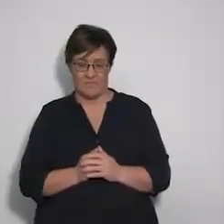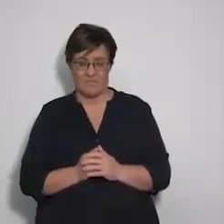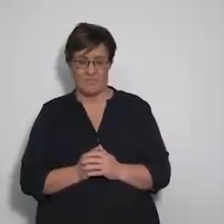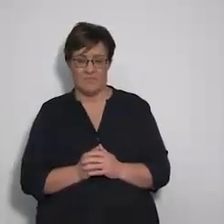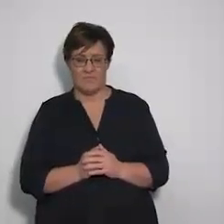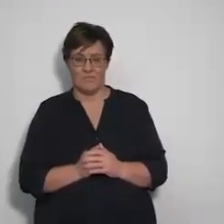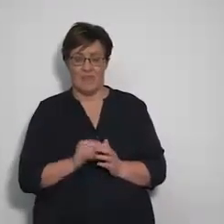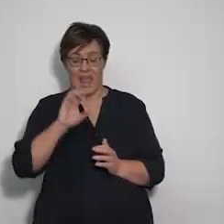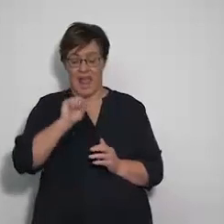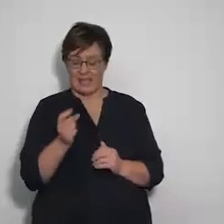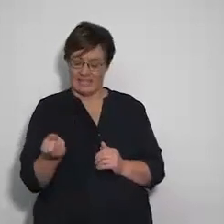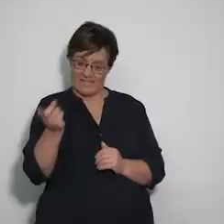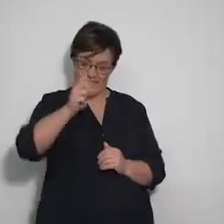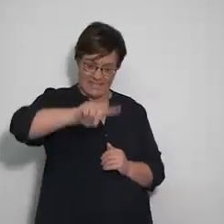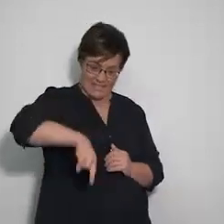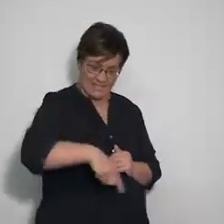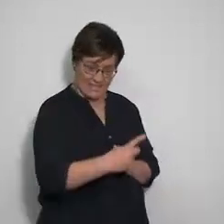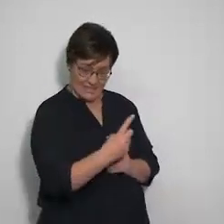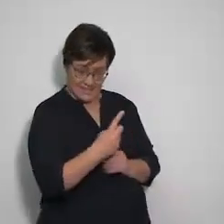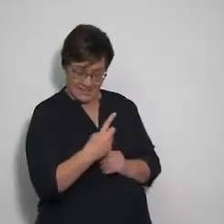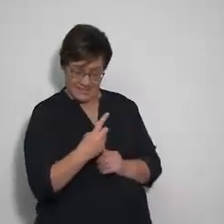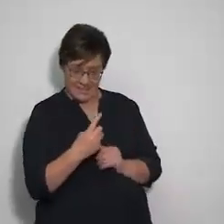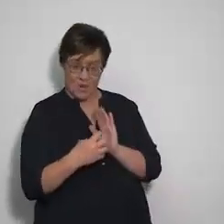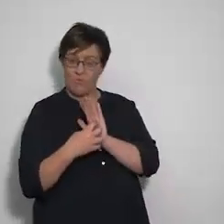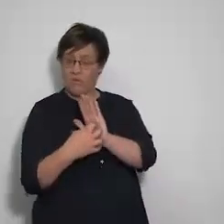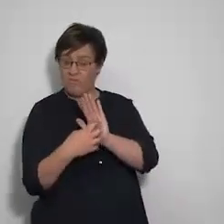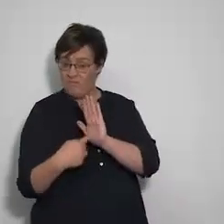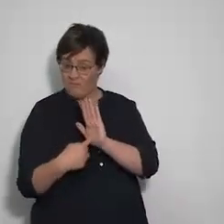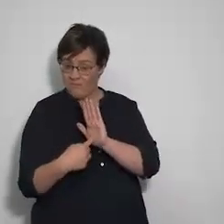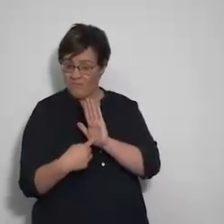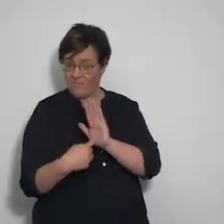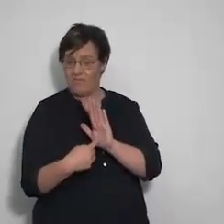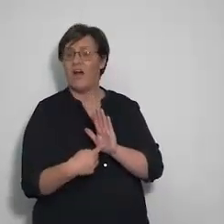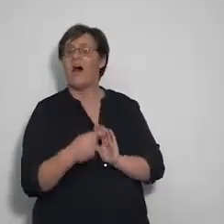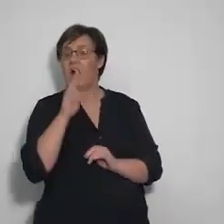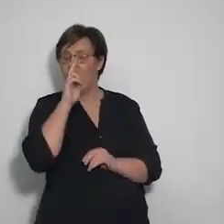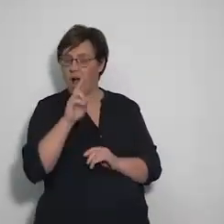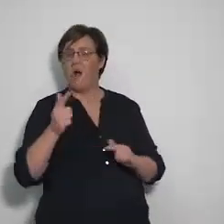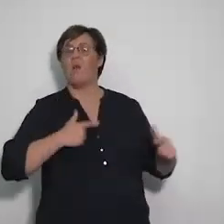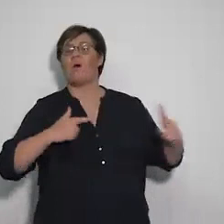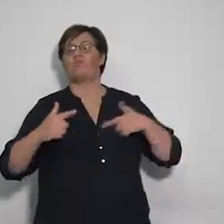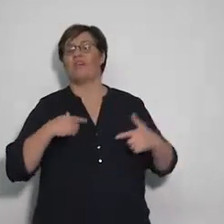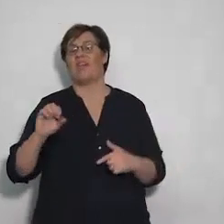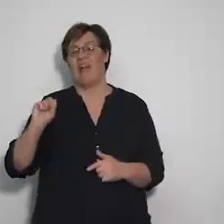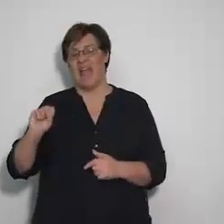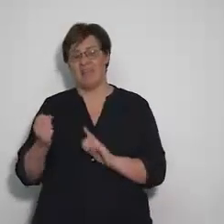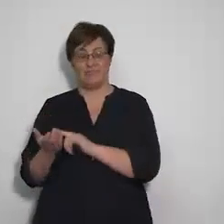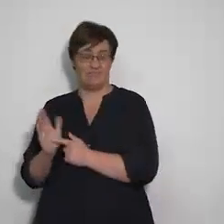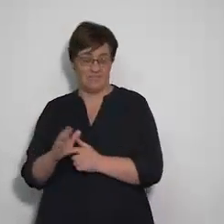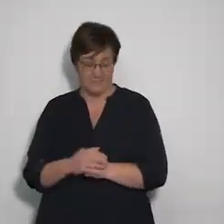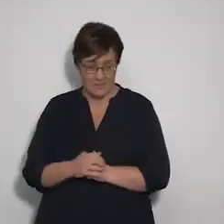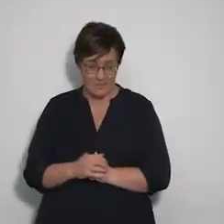And this S-shaped graph is typical of